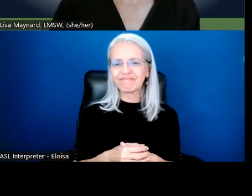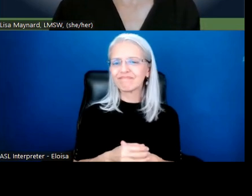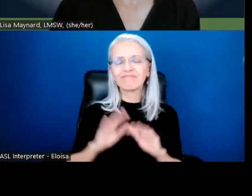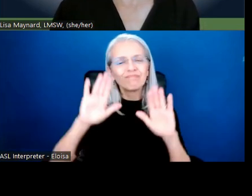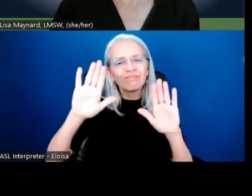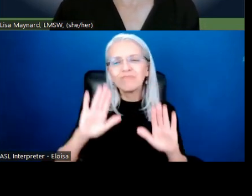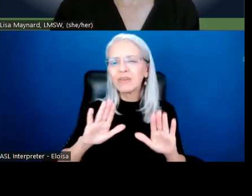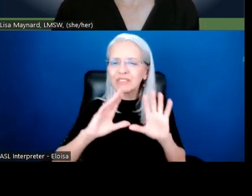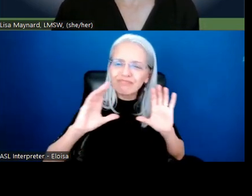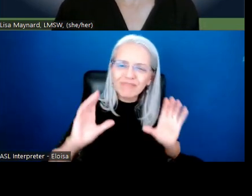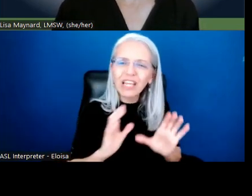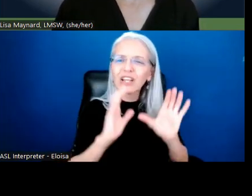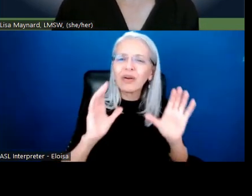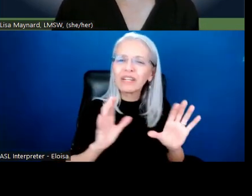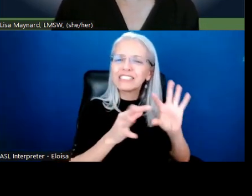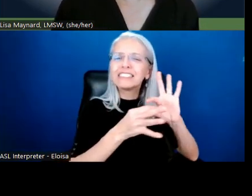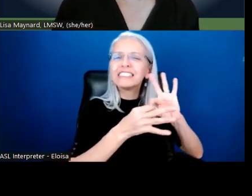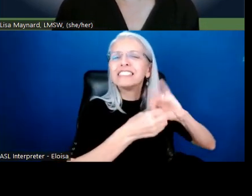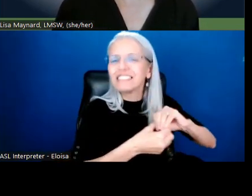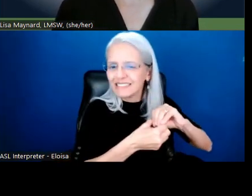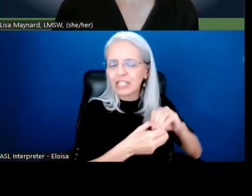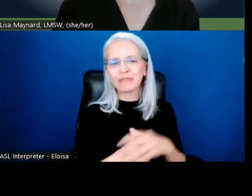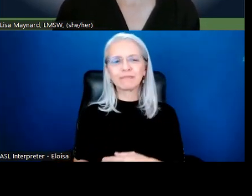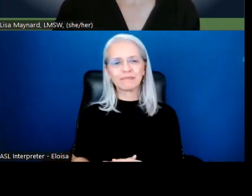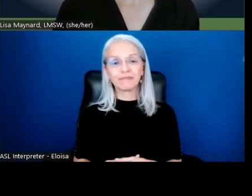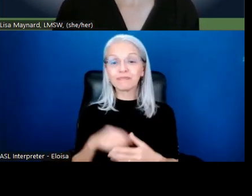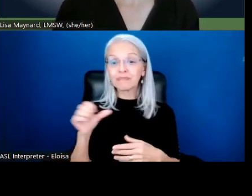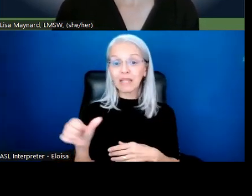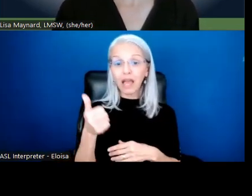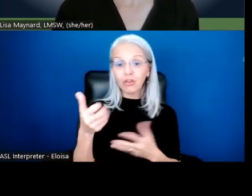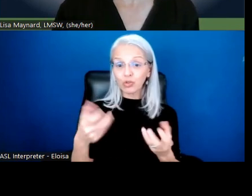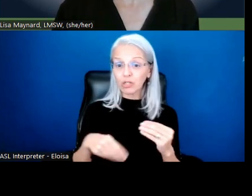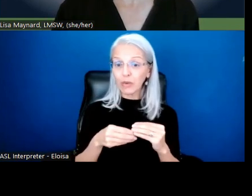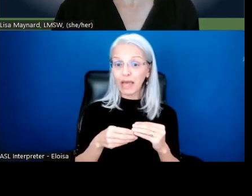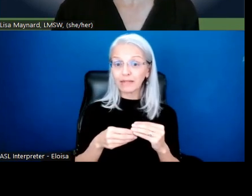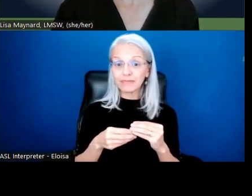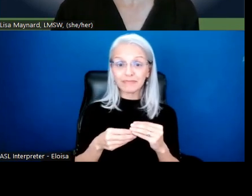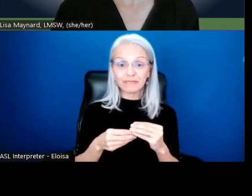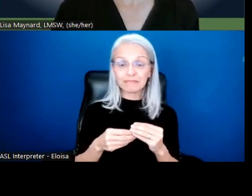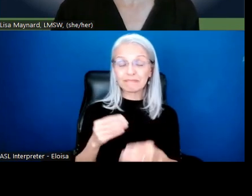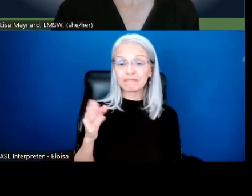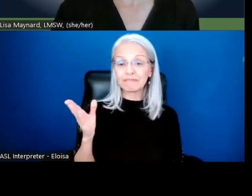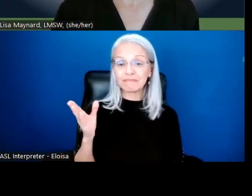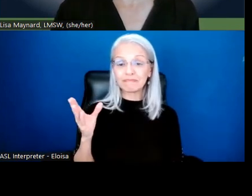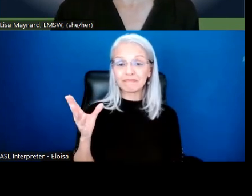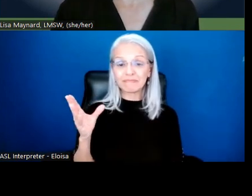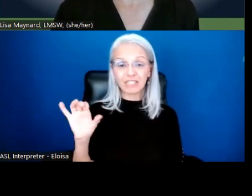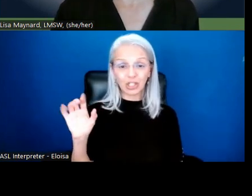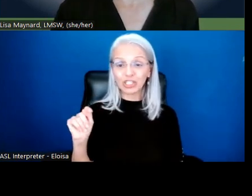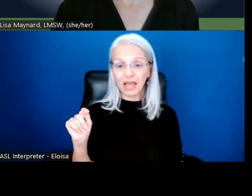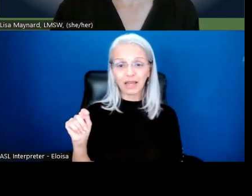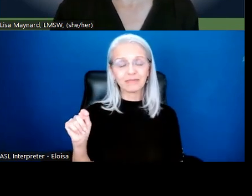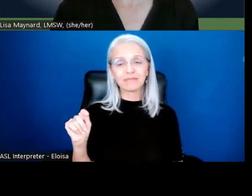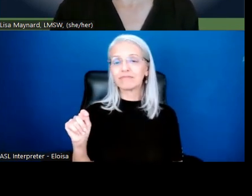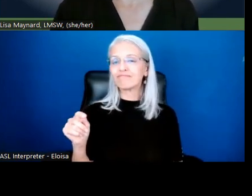of encouraging attachment. Any others you want to put on the screen in the chat box would be